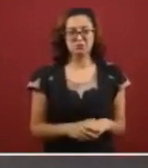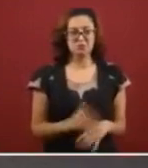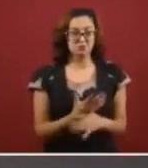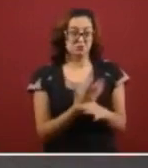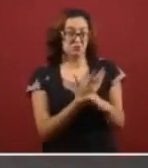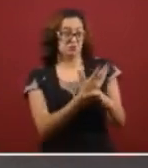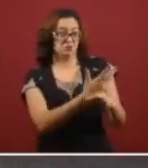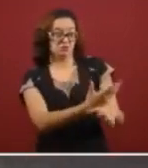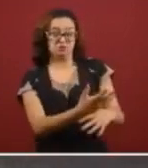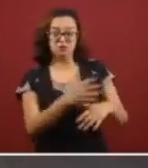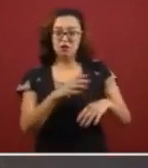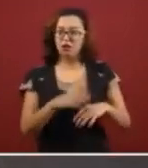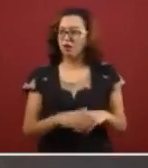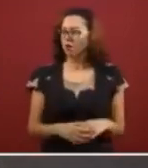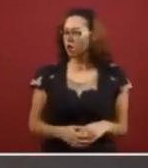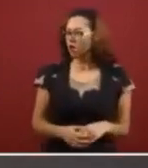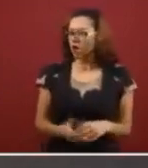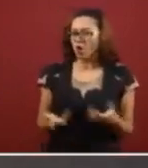So they used to say, how?